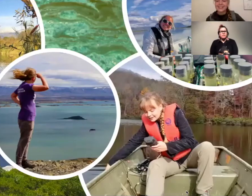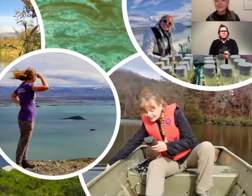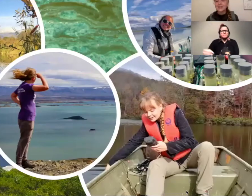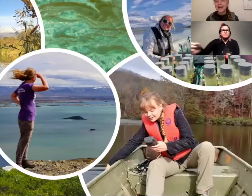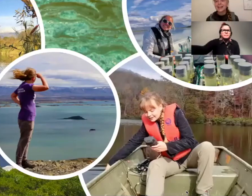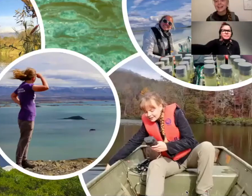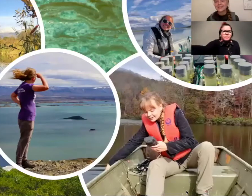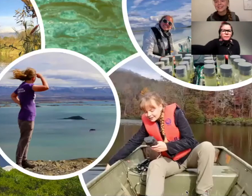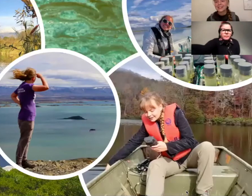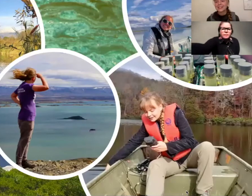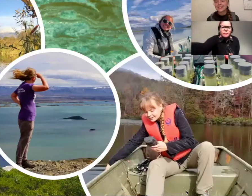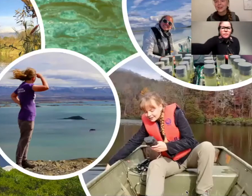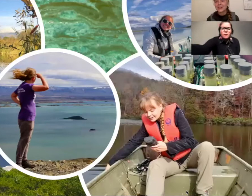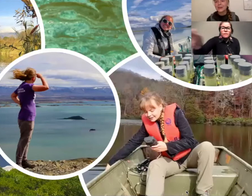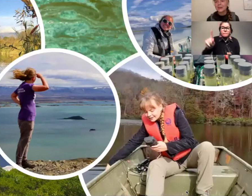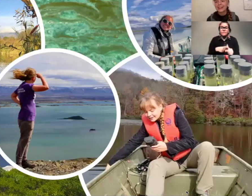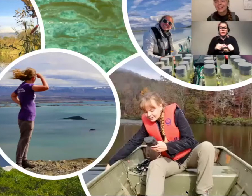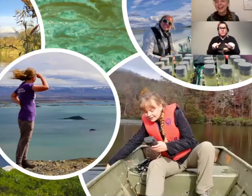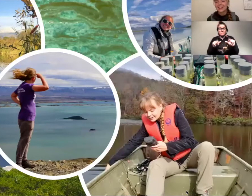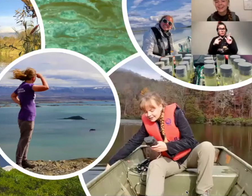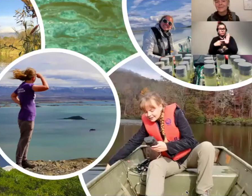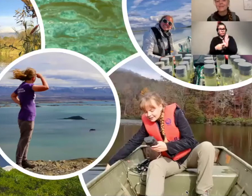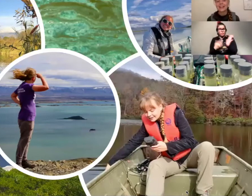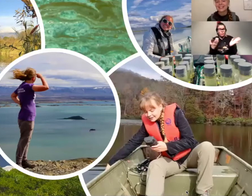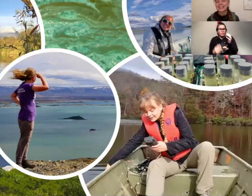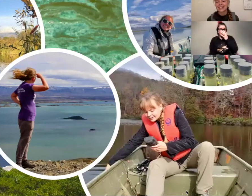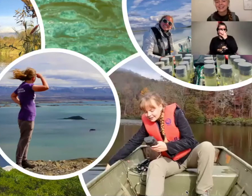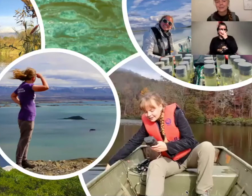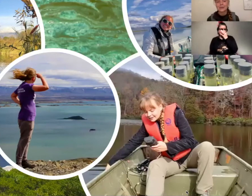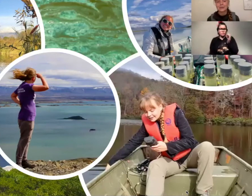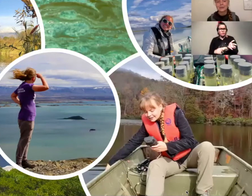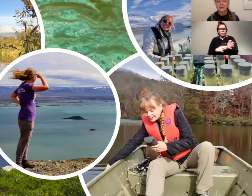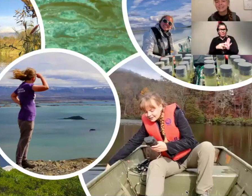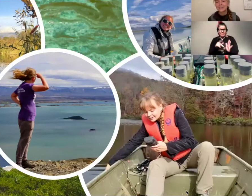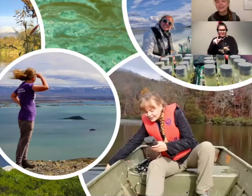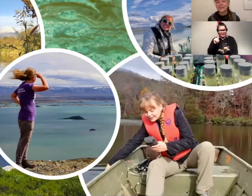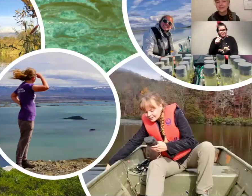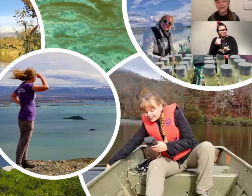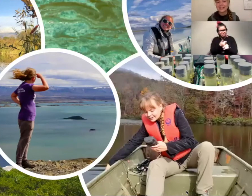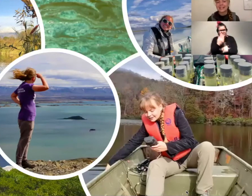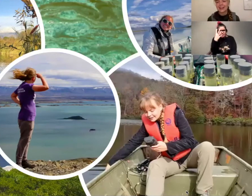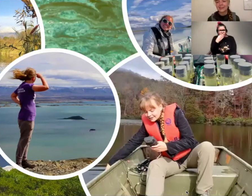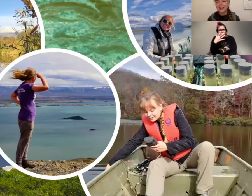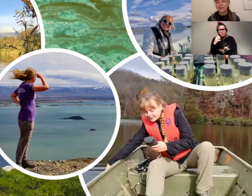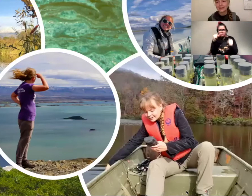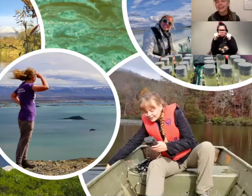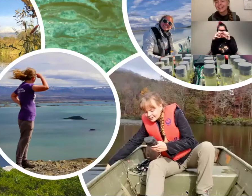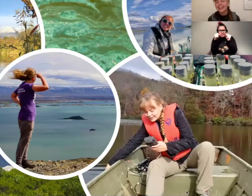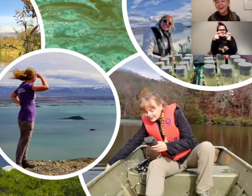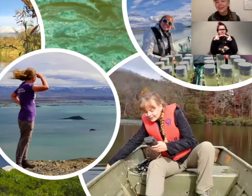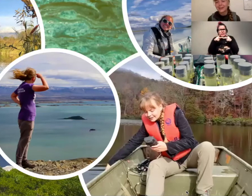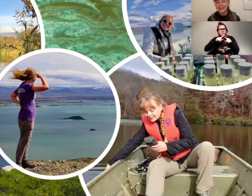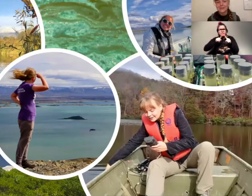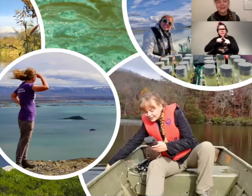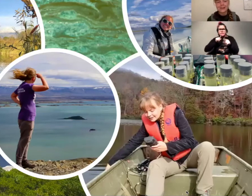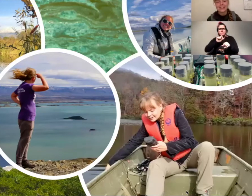So this first slide is really just to show you what I mean when I say that lakes are beautiful. These are some of the amazing places that I've gotten to work